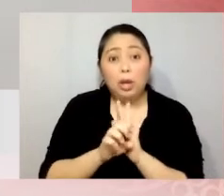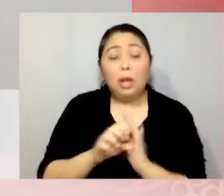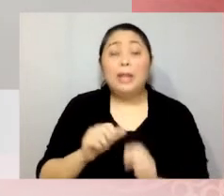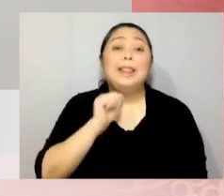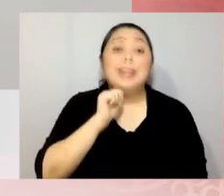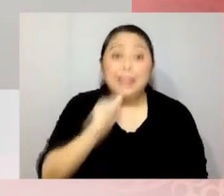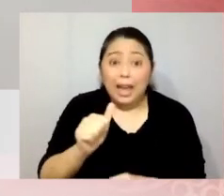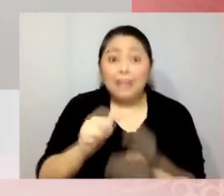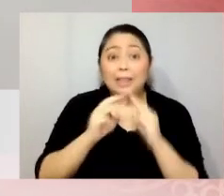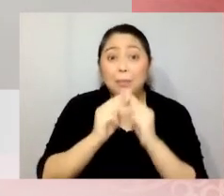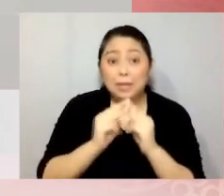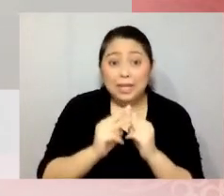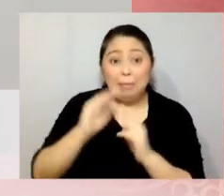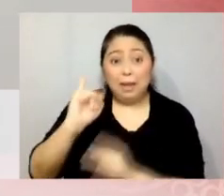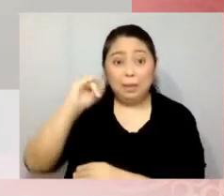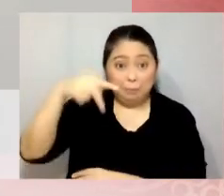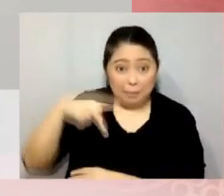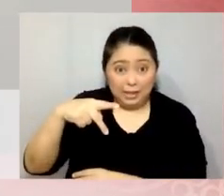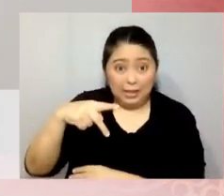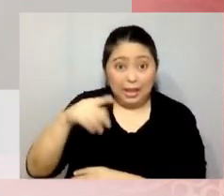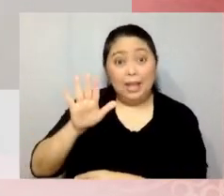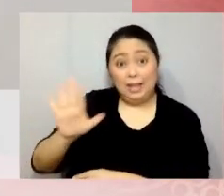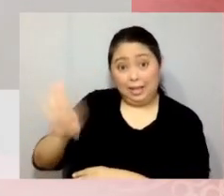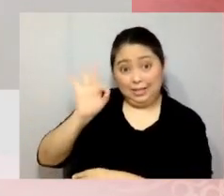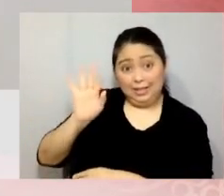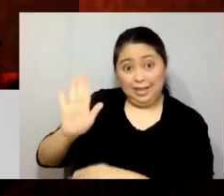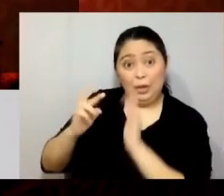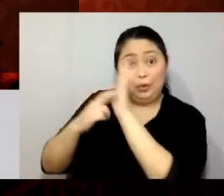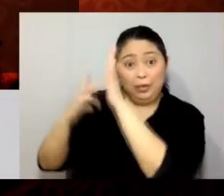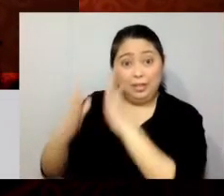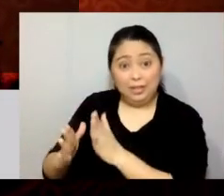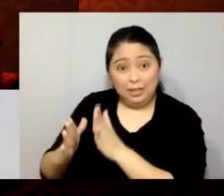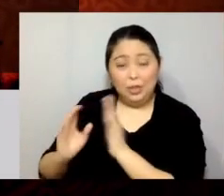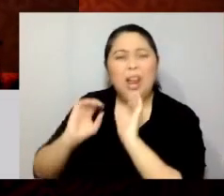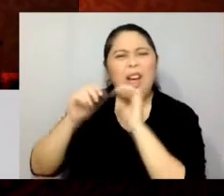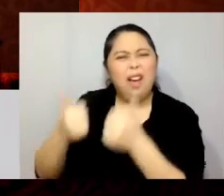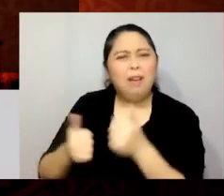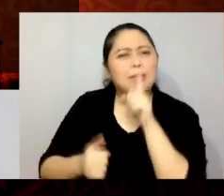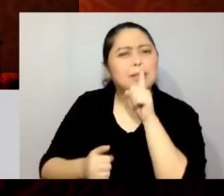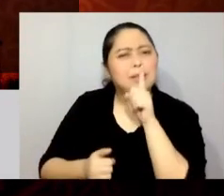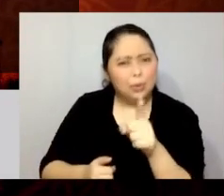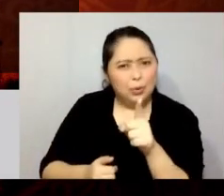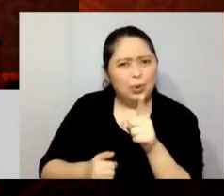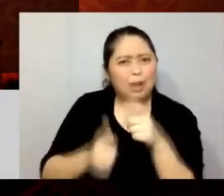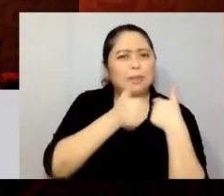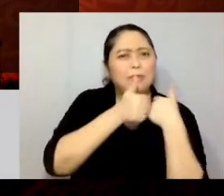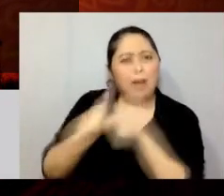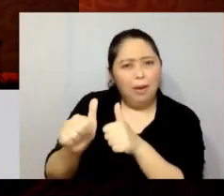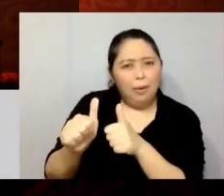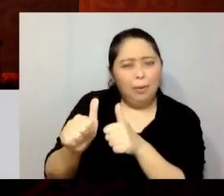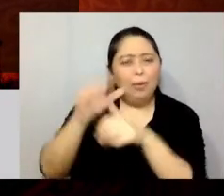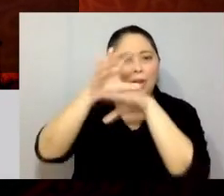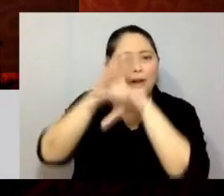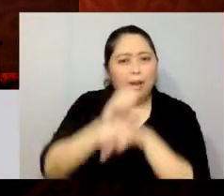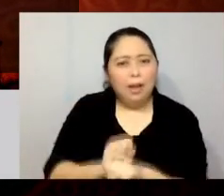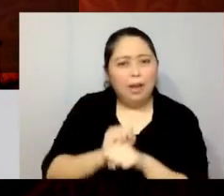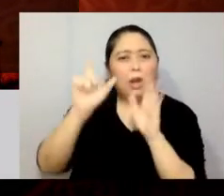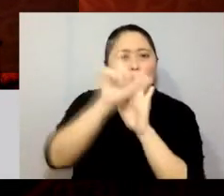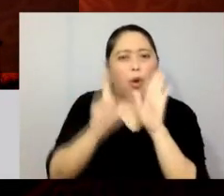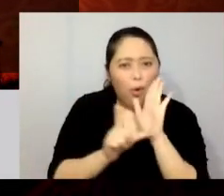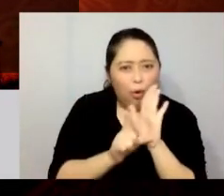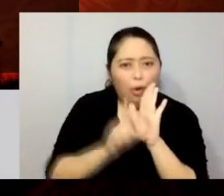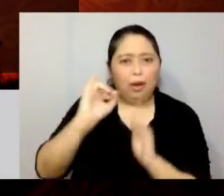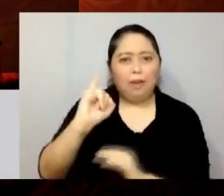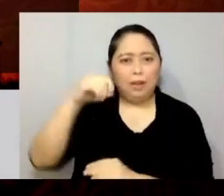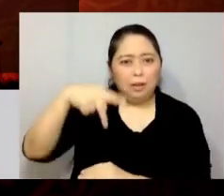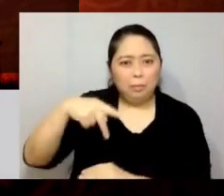ang kanilang representative ay pipiliin sa pamamagitan ng kanilang customary laws sa BYC? Paano